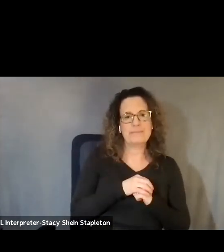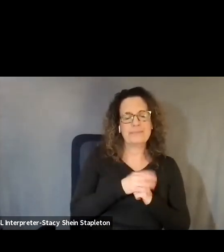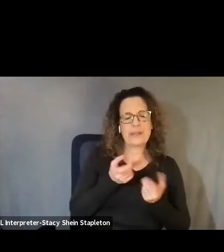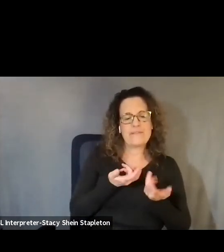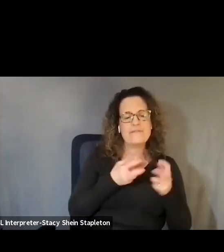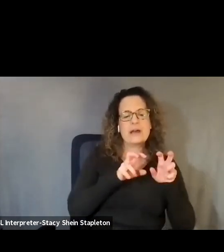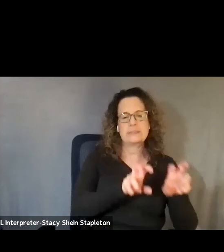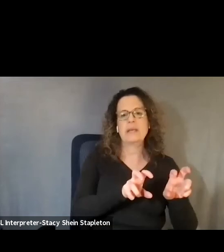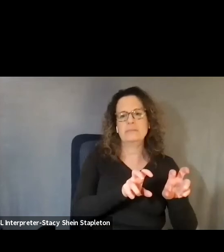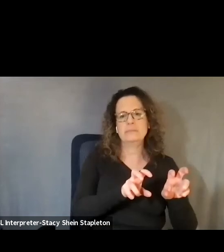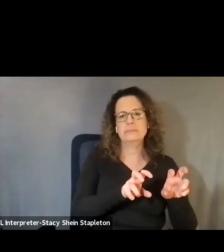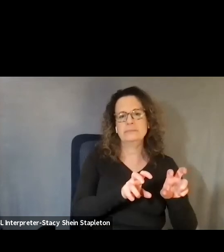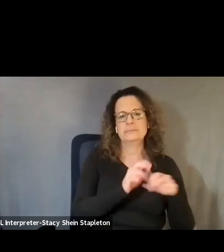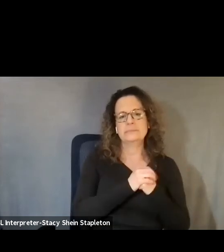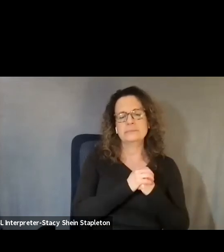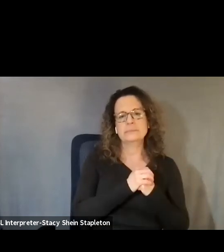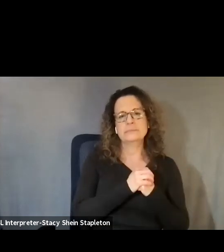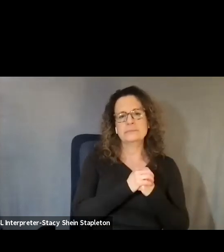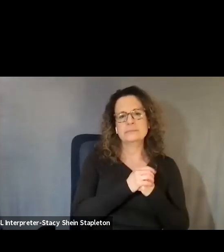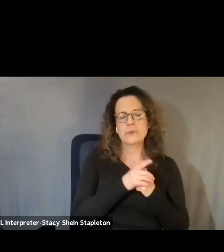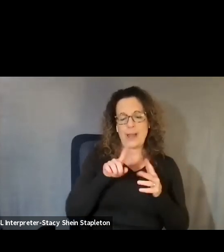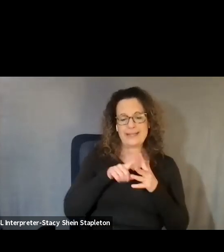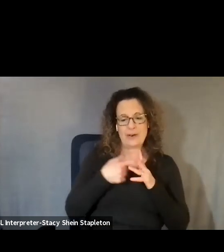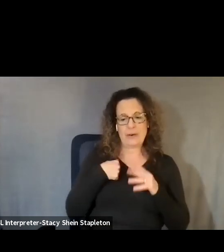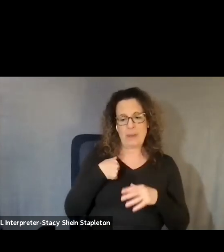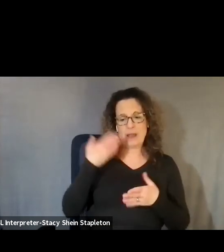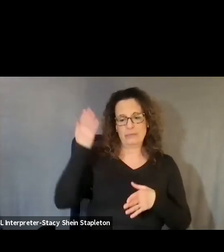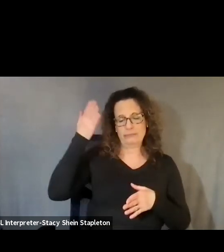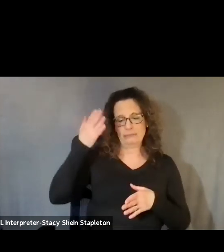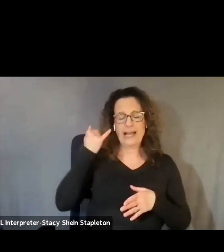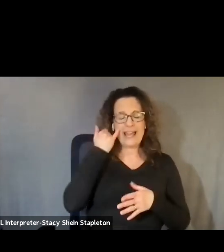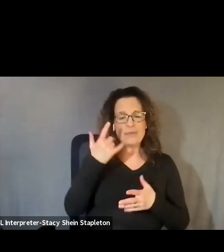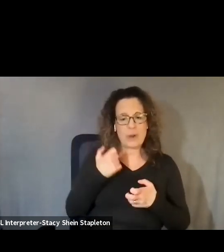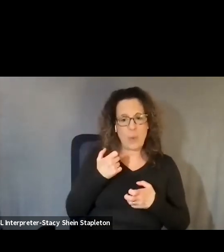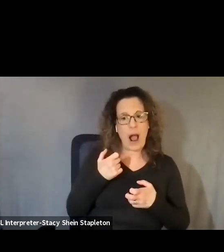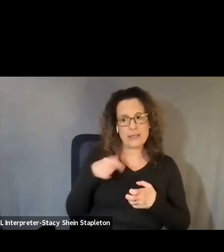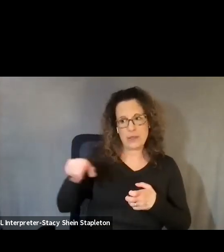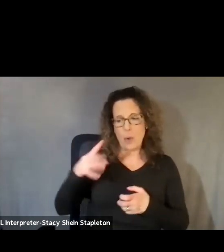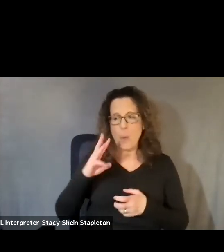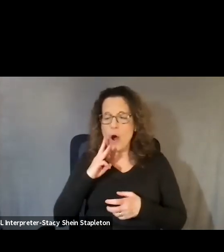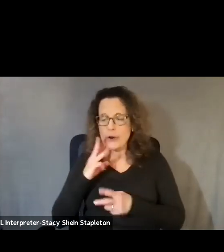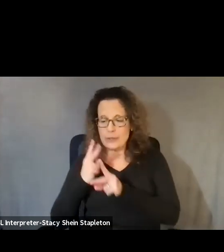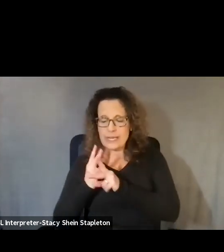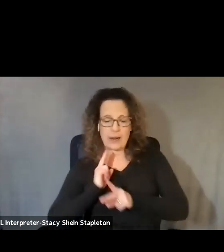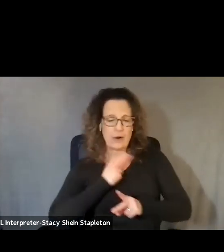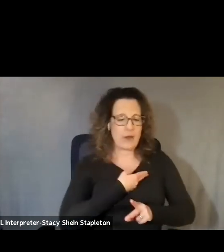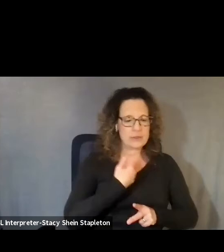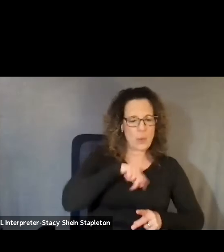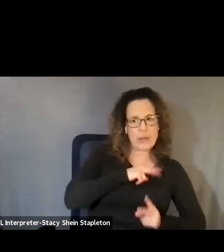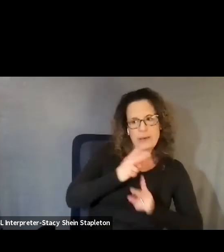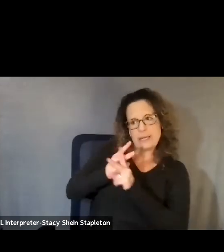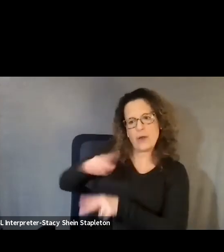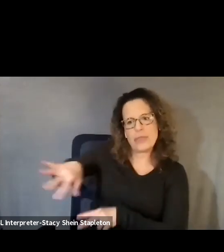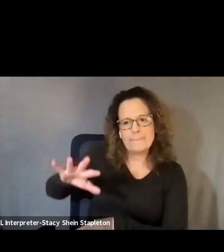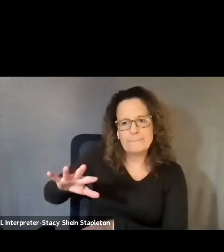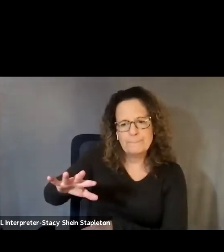investments. As I said at the outset, if we want the Great Lakes to take care of us, we have to take care of them, and